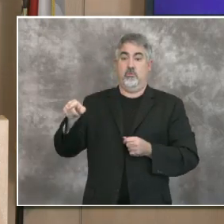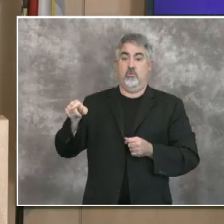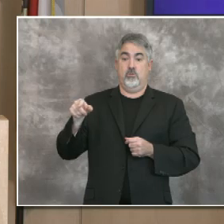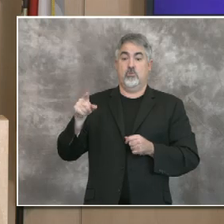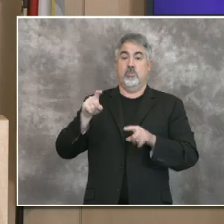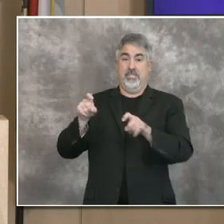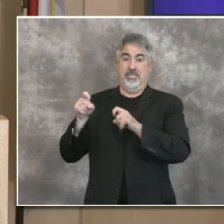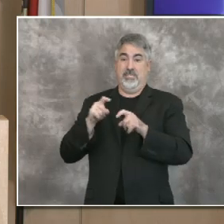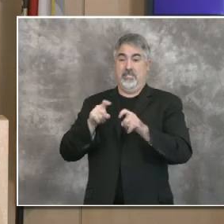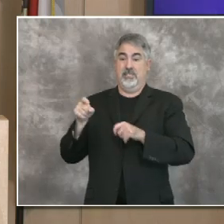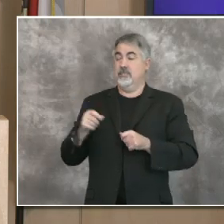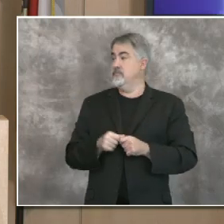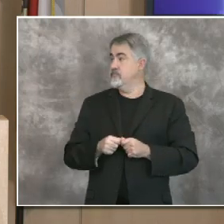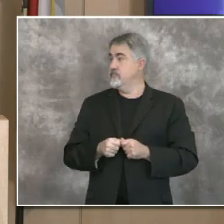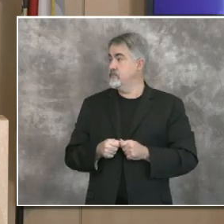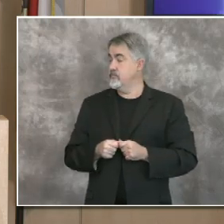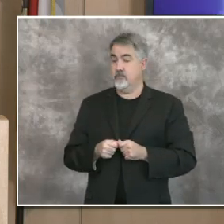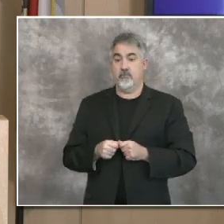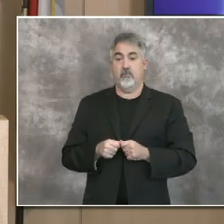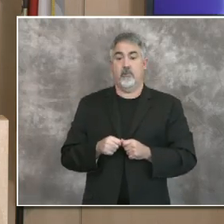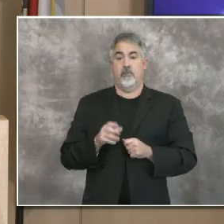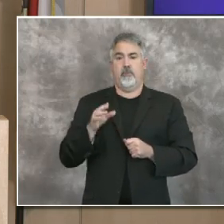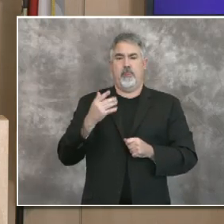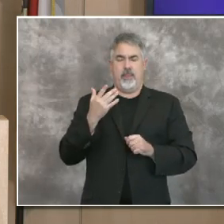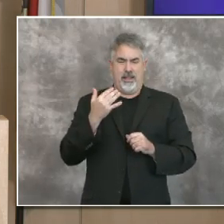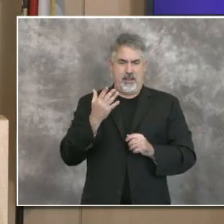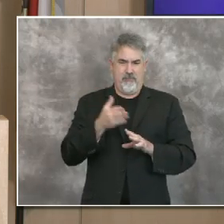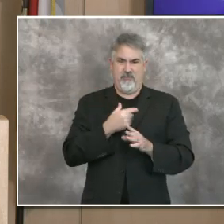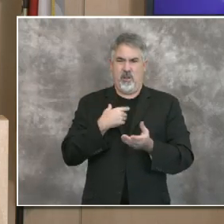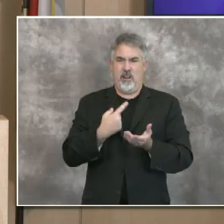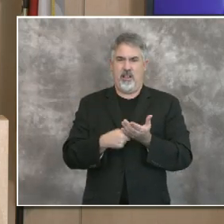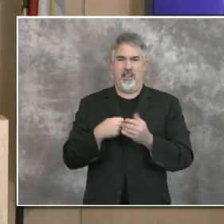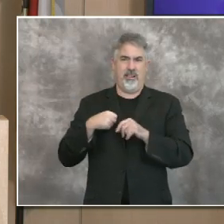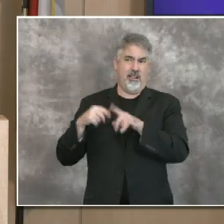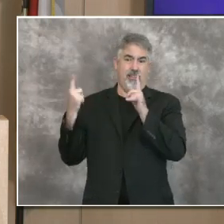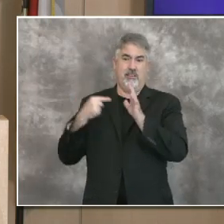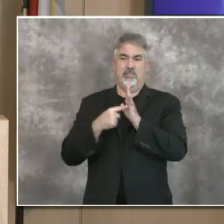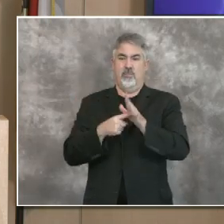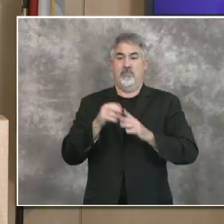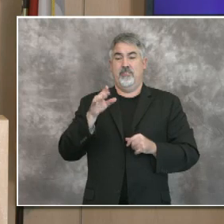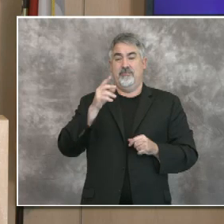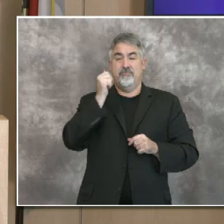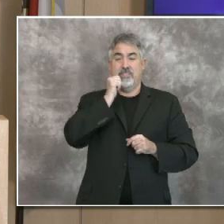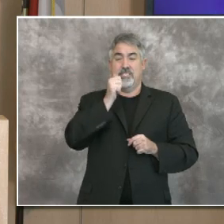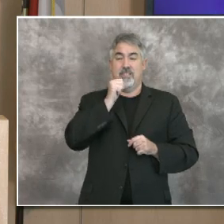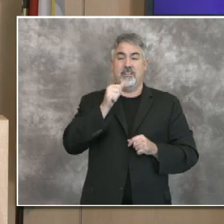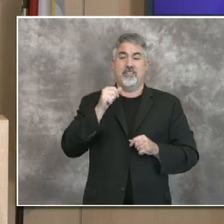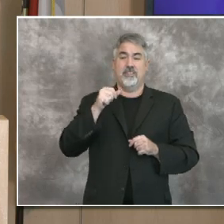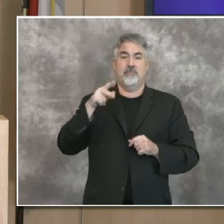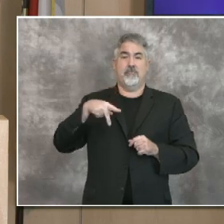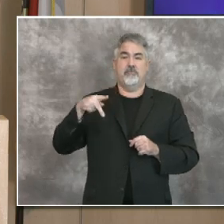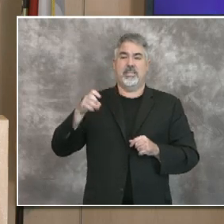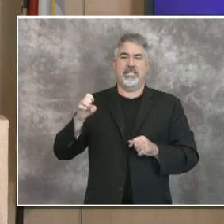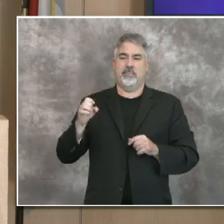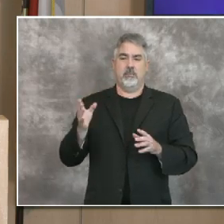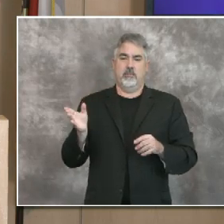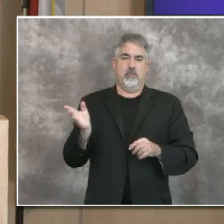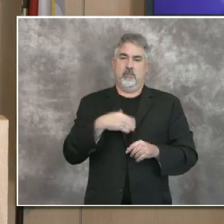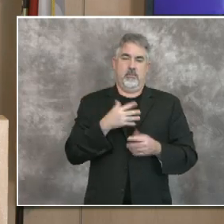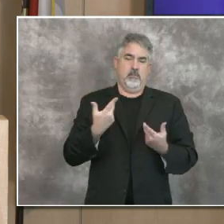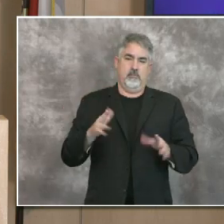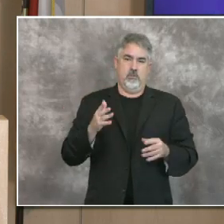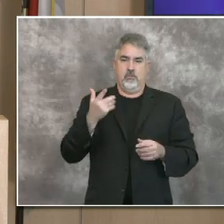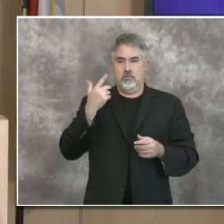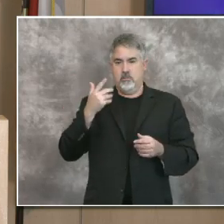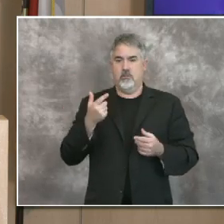tested. Before I jump into our chart, I want to give you a quick update. We're not doing the daily chart on PPE, but I would like to share that in the last 24